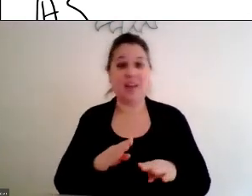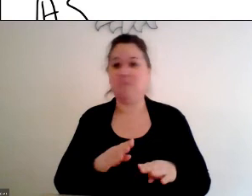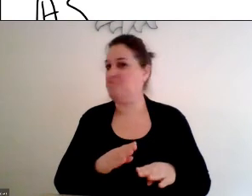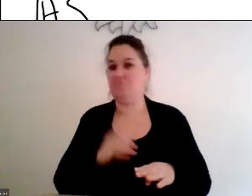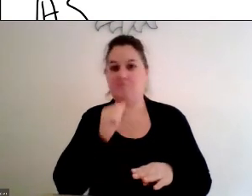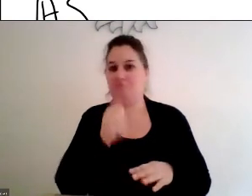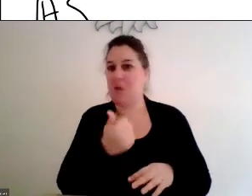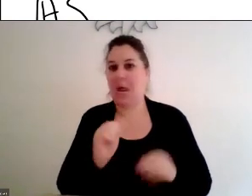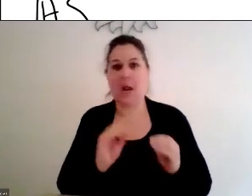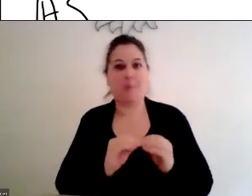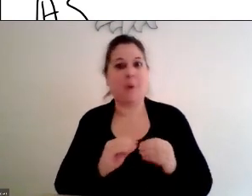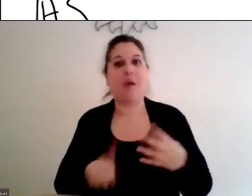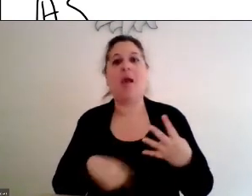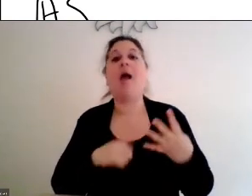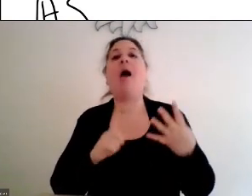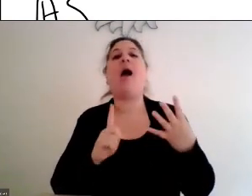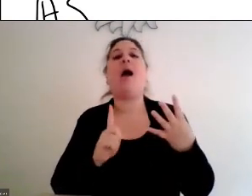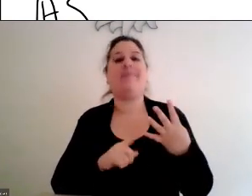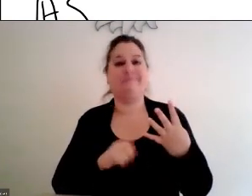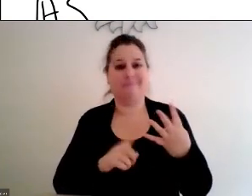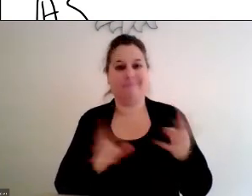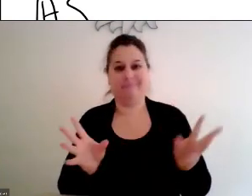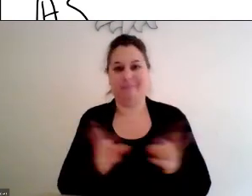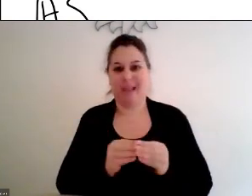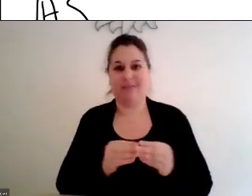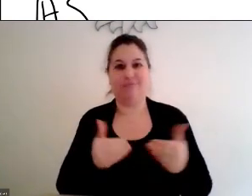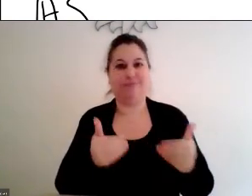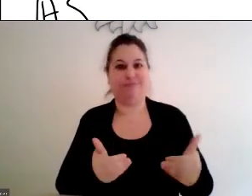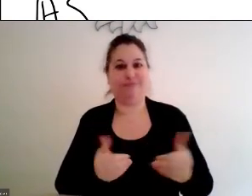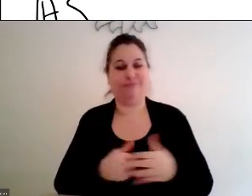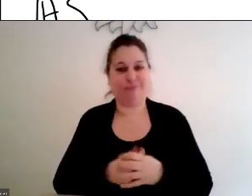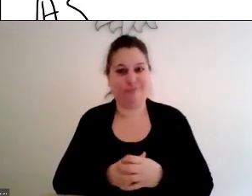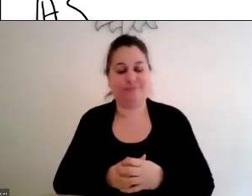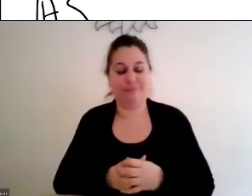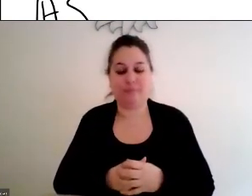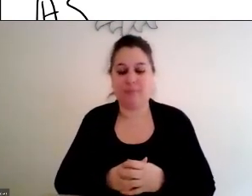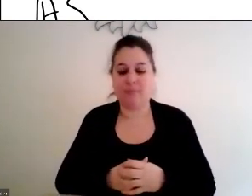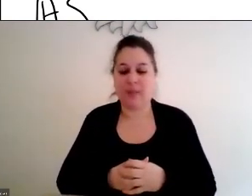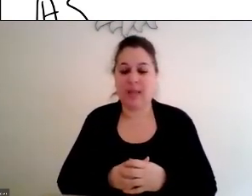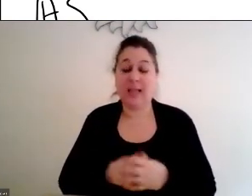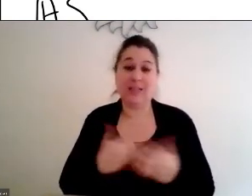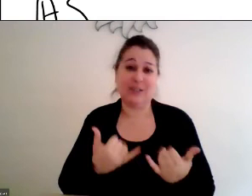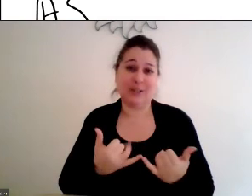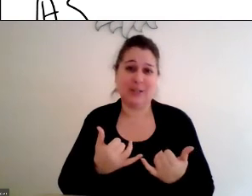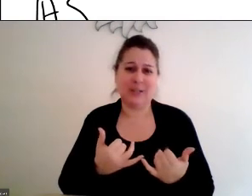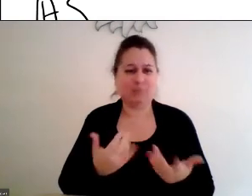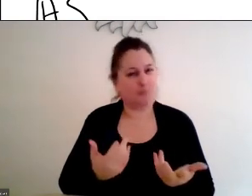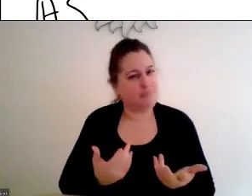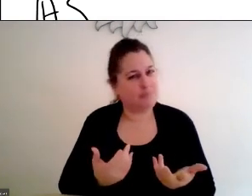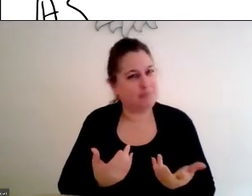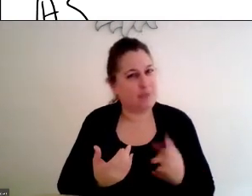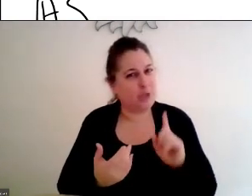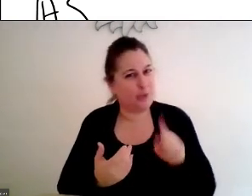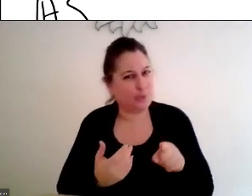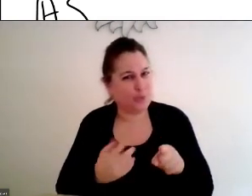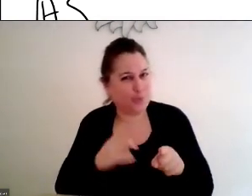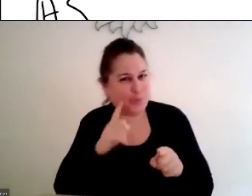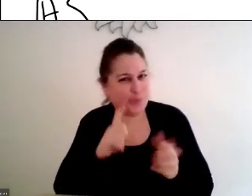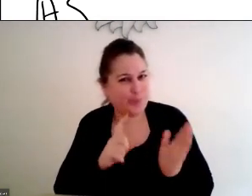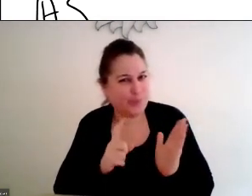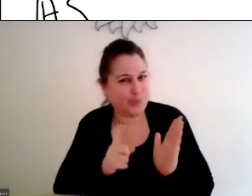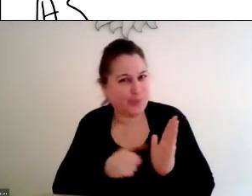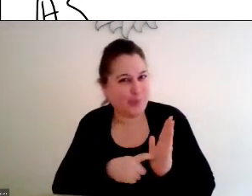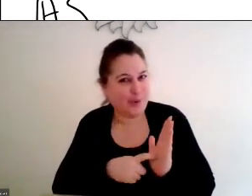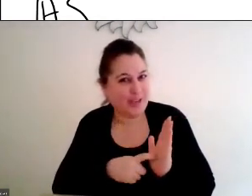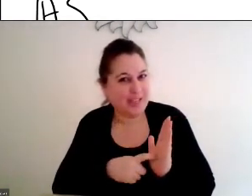Okay, at this point, have you noticed that everything simplifies down to